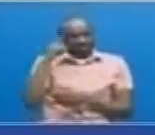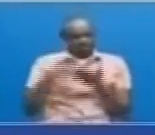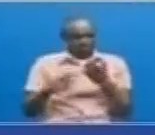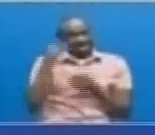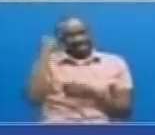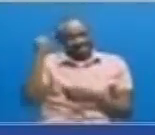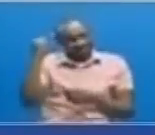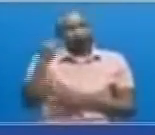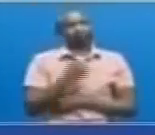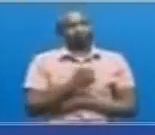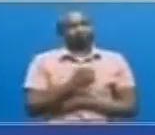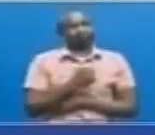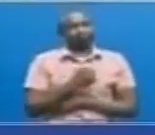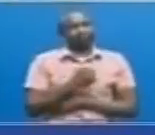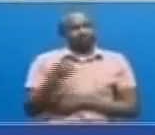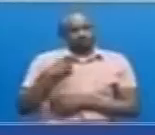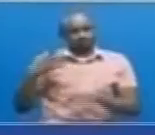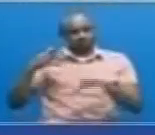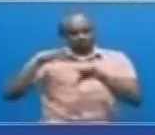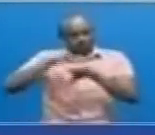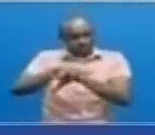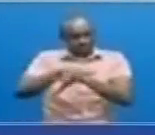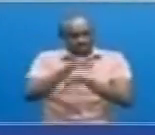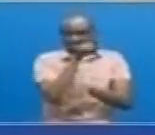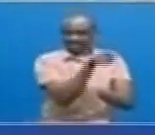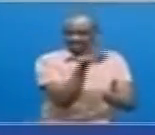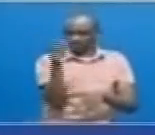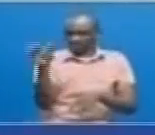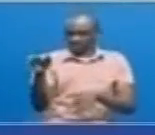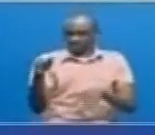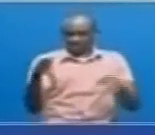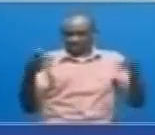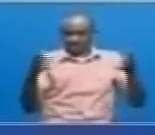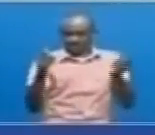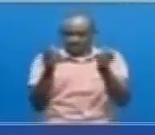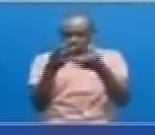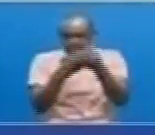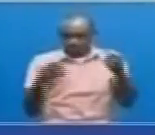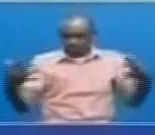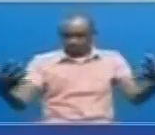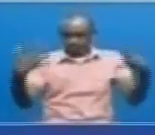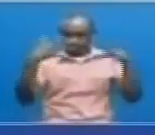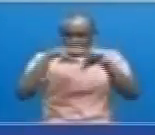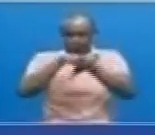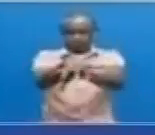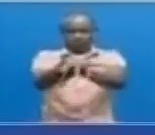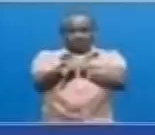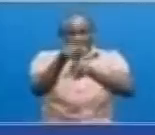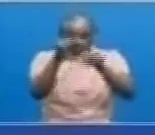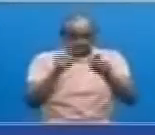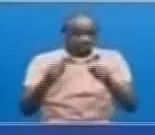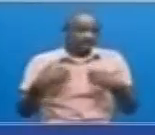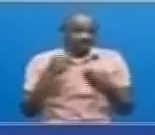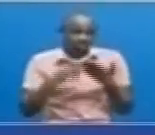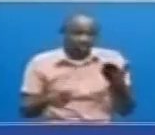an idea to integrate both formal and Islamic education together, such that I would